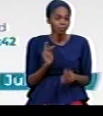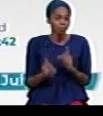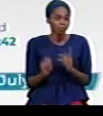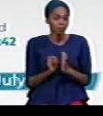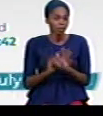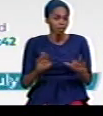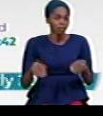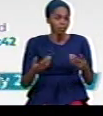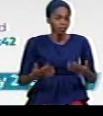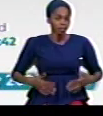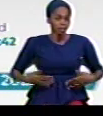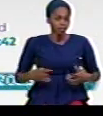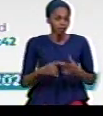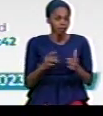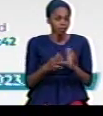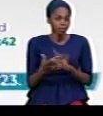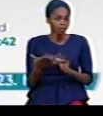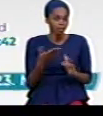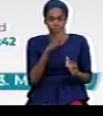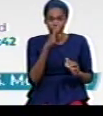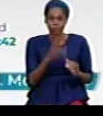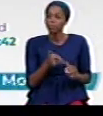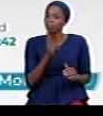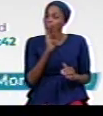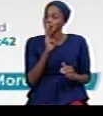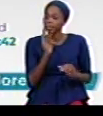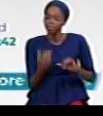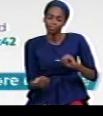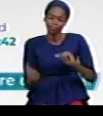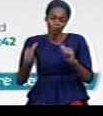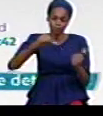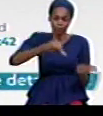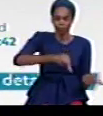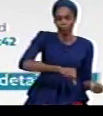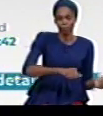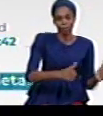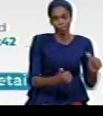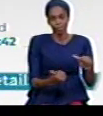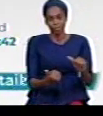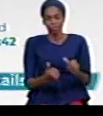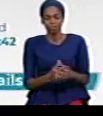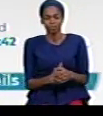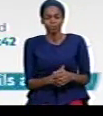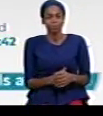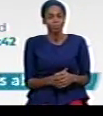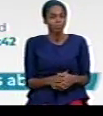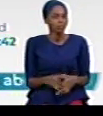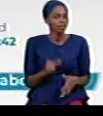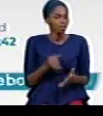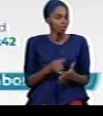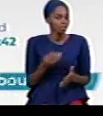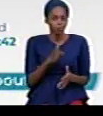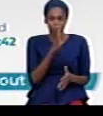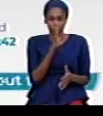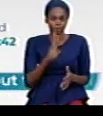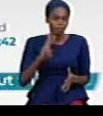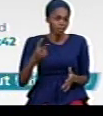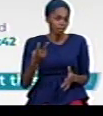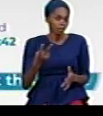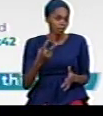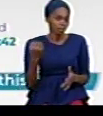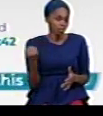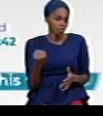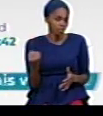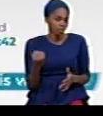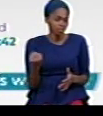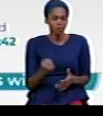water baptism is going to be 2nd Saturday, which is 8th of